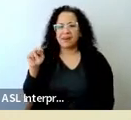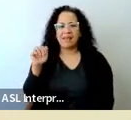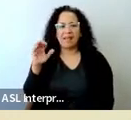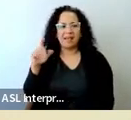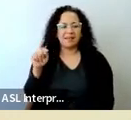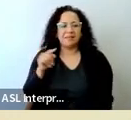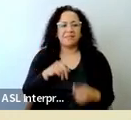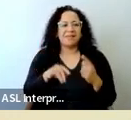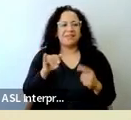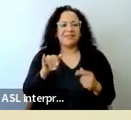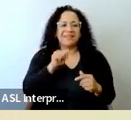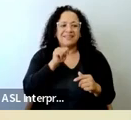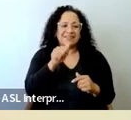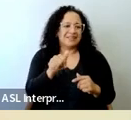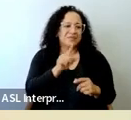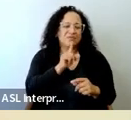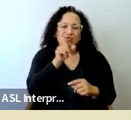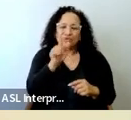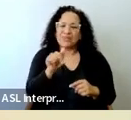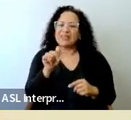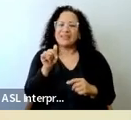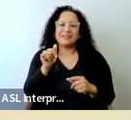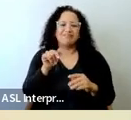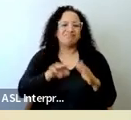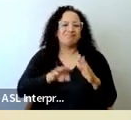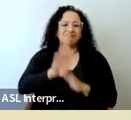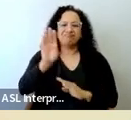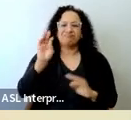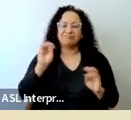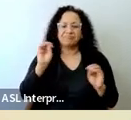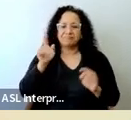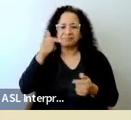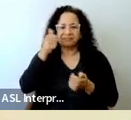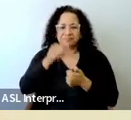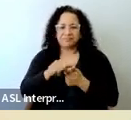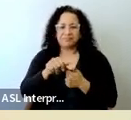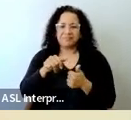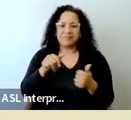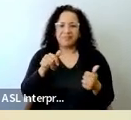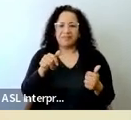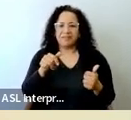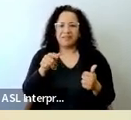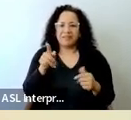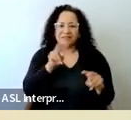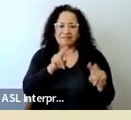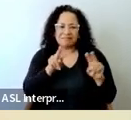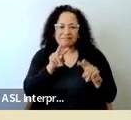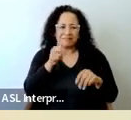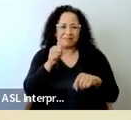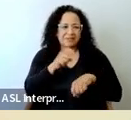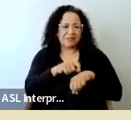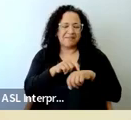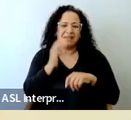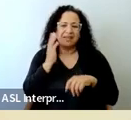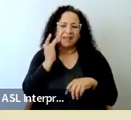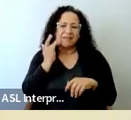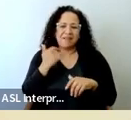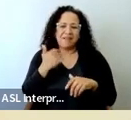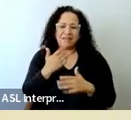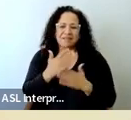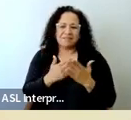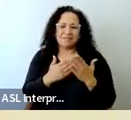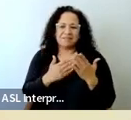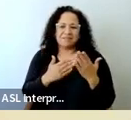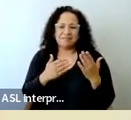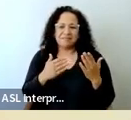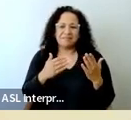That did not really take off. You'll recall you're looking at a time when the California was heading